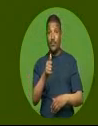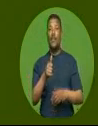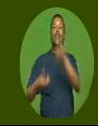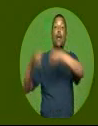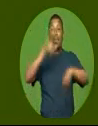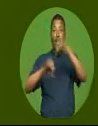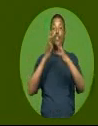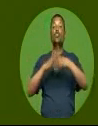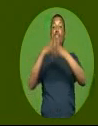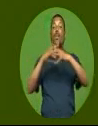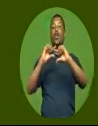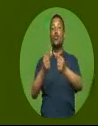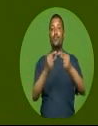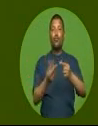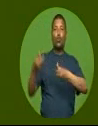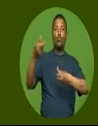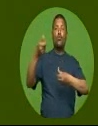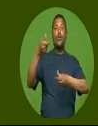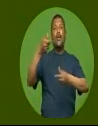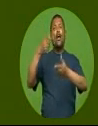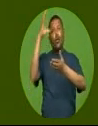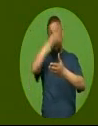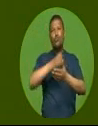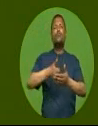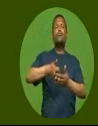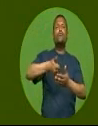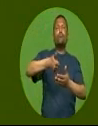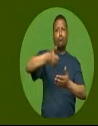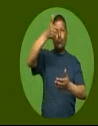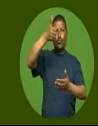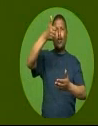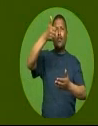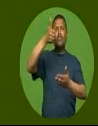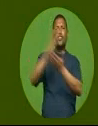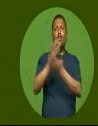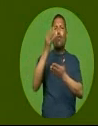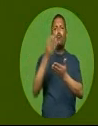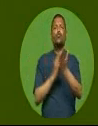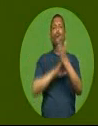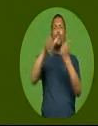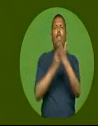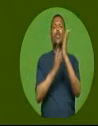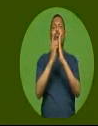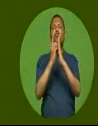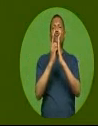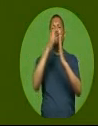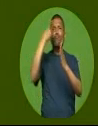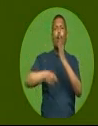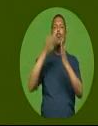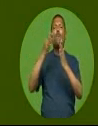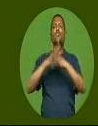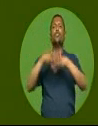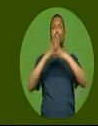the chemicals industrial groups accounted for the significant share of the total gross value